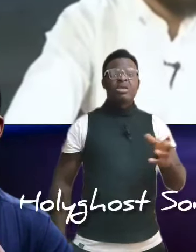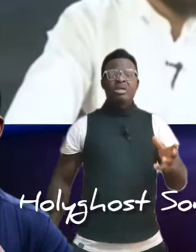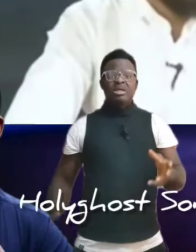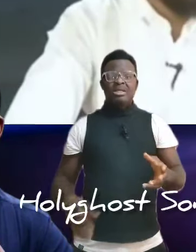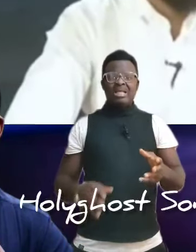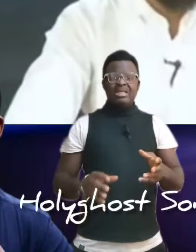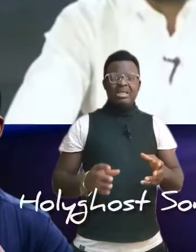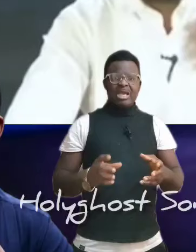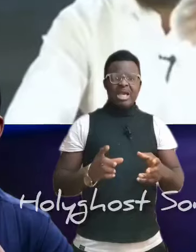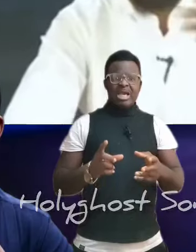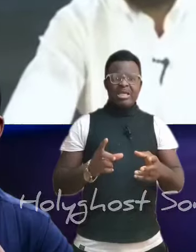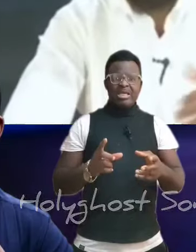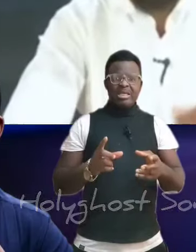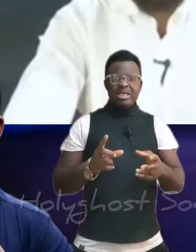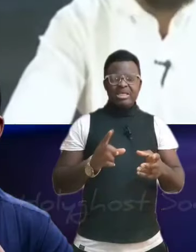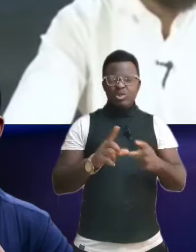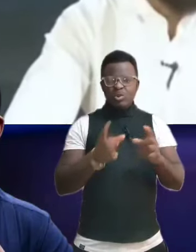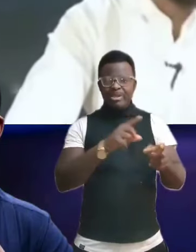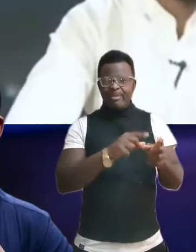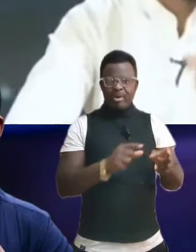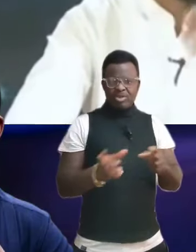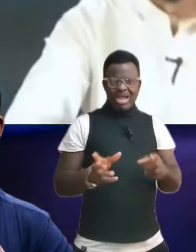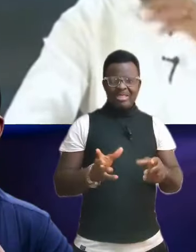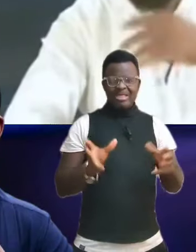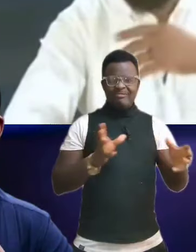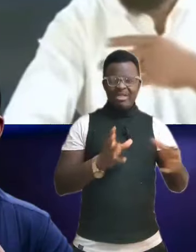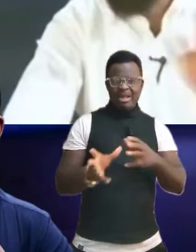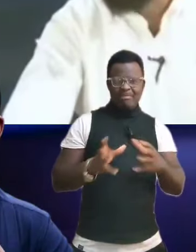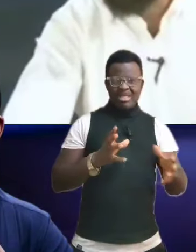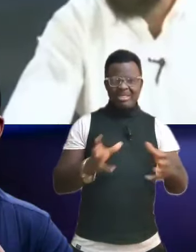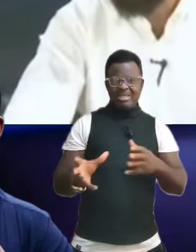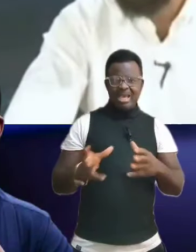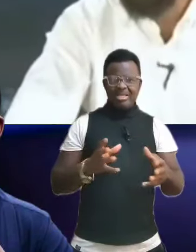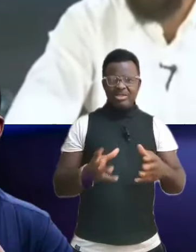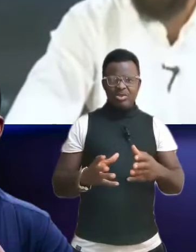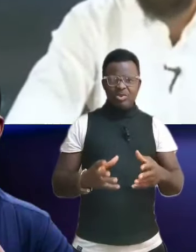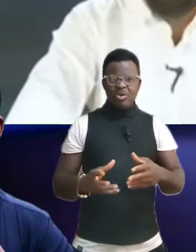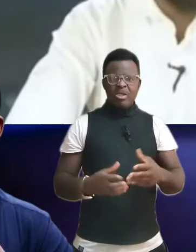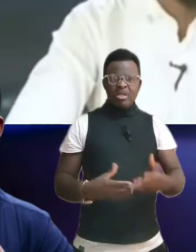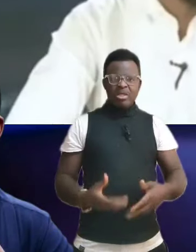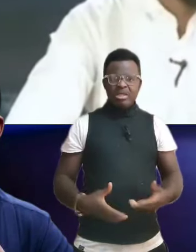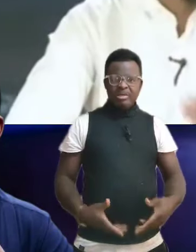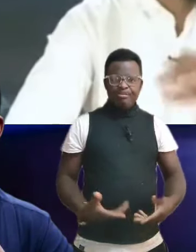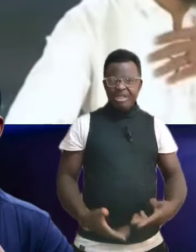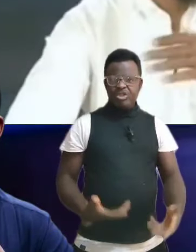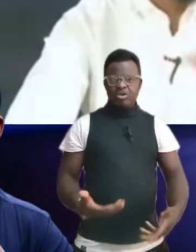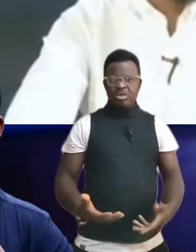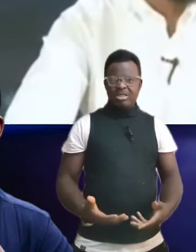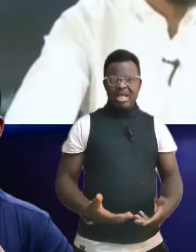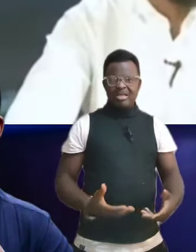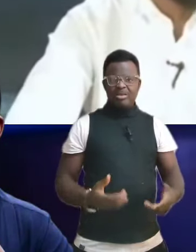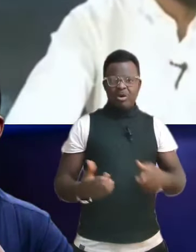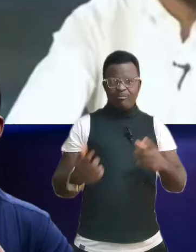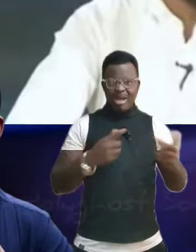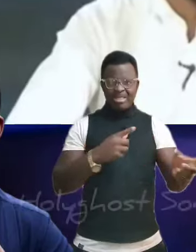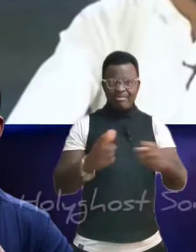back because they were asked to report severally. So we will not go into the ingredients and the